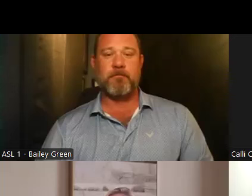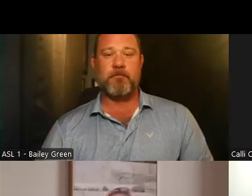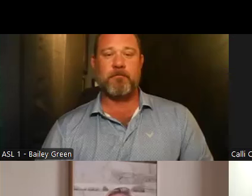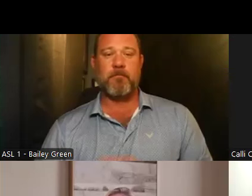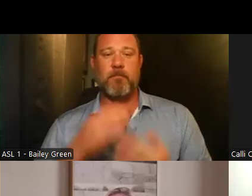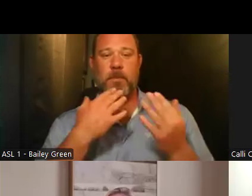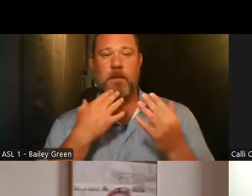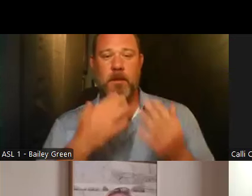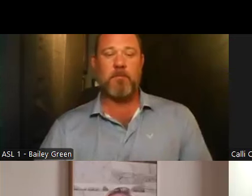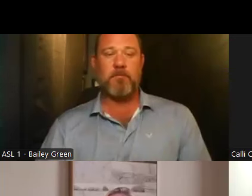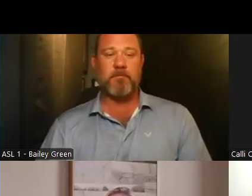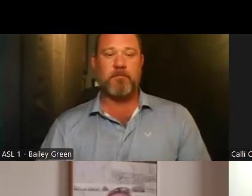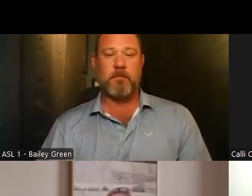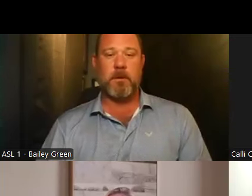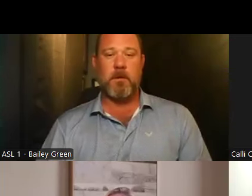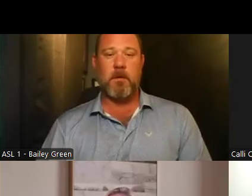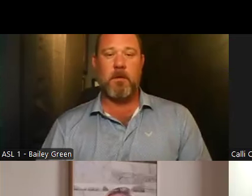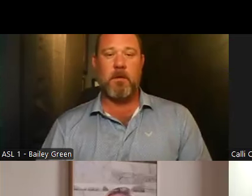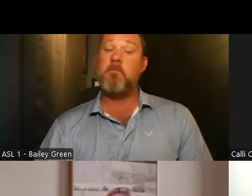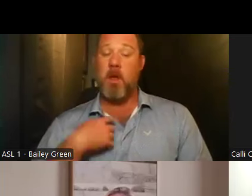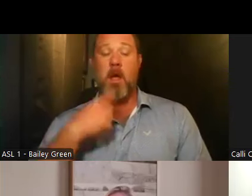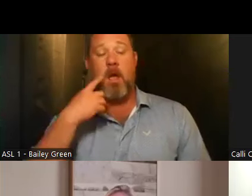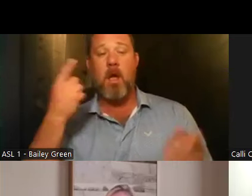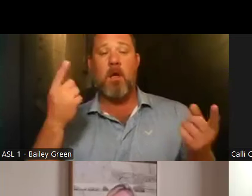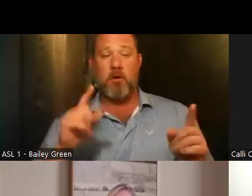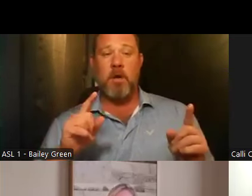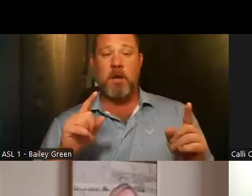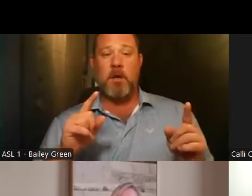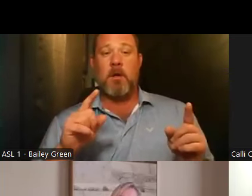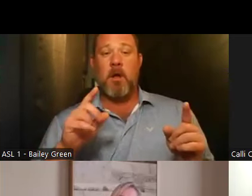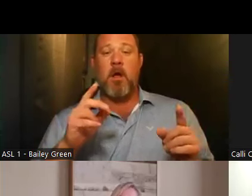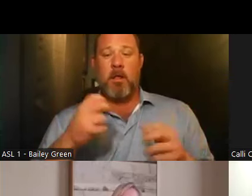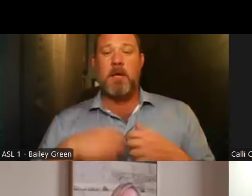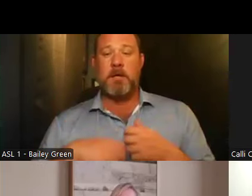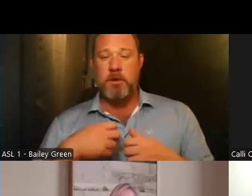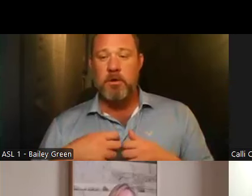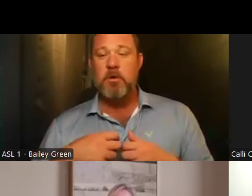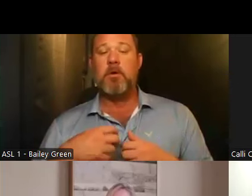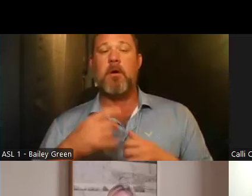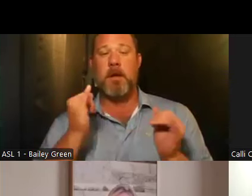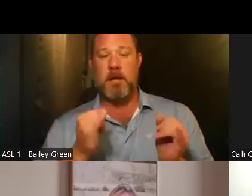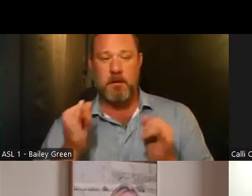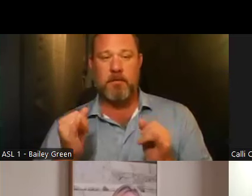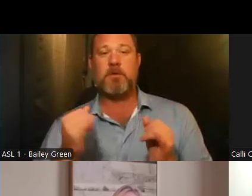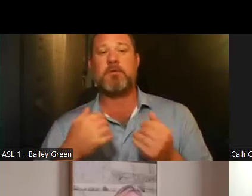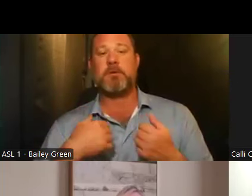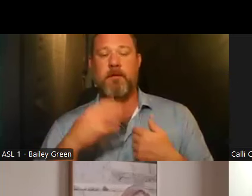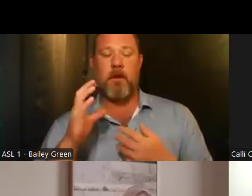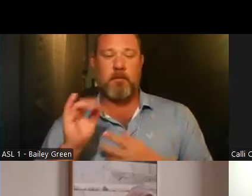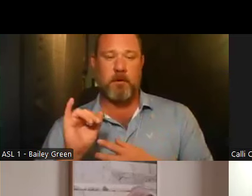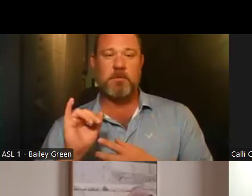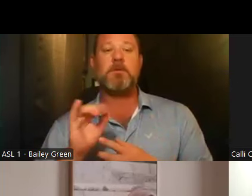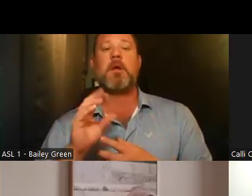Thank you. Thank you, Barbara. And I wholeheartedly agree with you on the issue about the individuals that have cognitive impairments